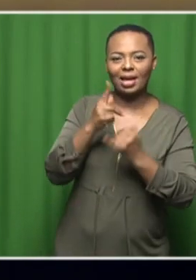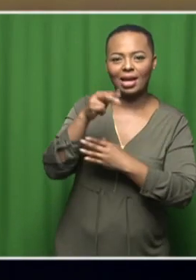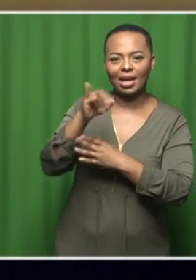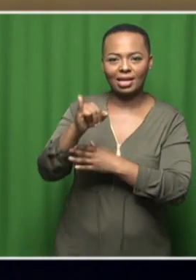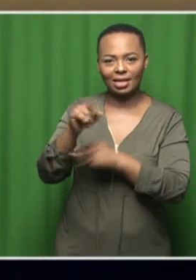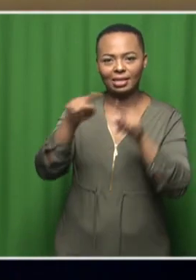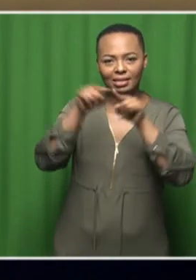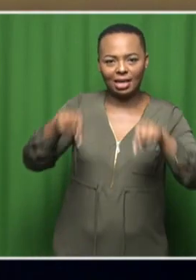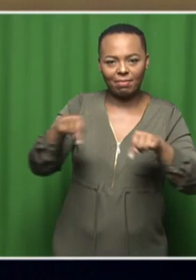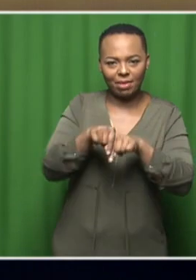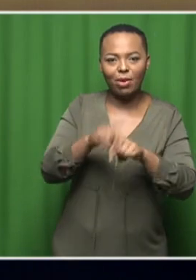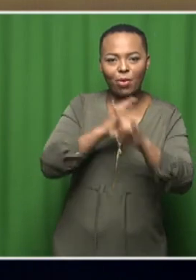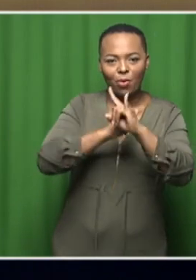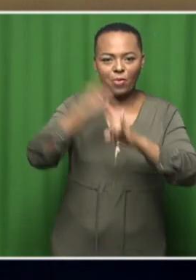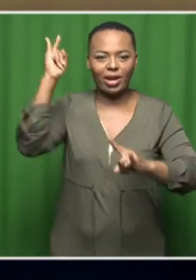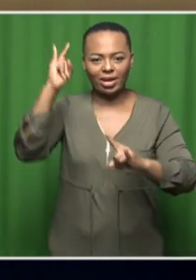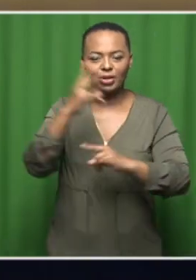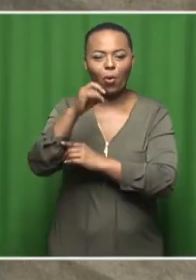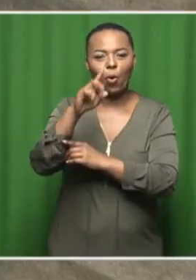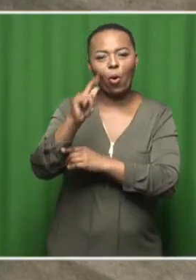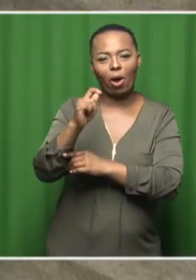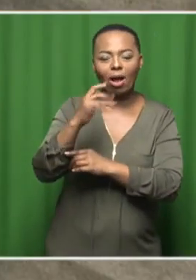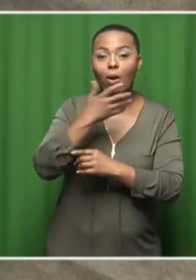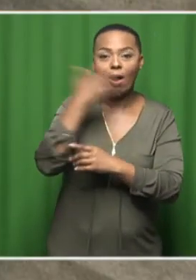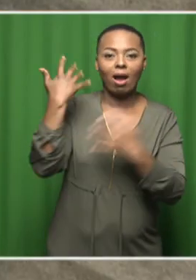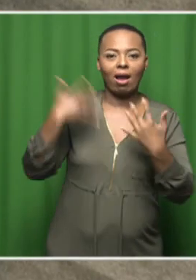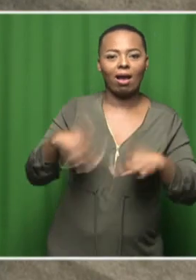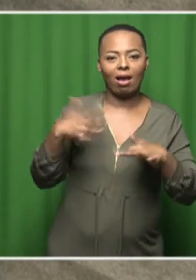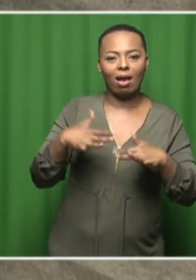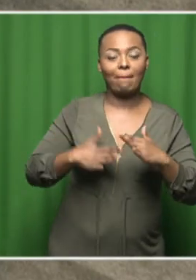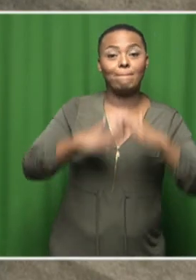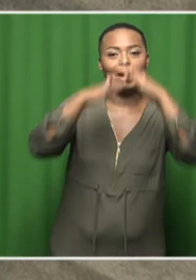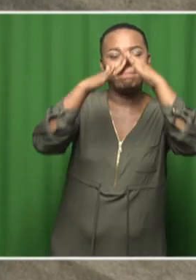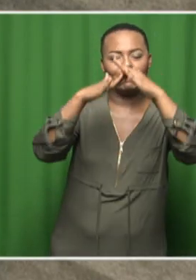as the overall winners of the 2022 Hot Young Designer Talent.